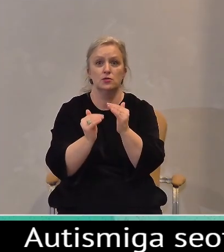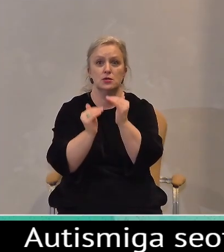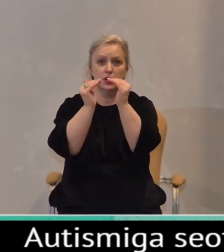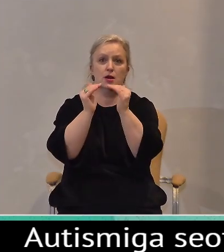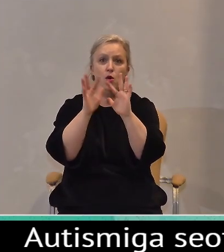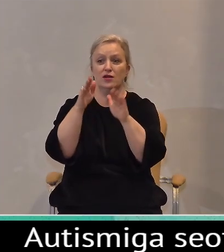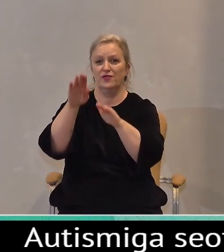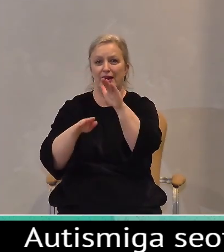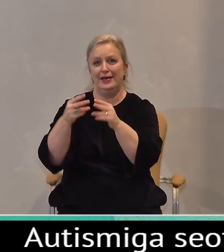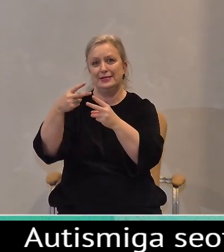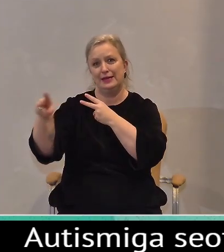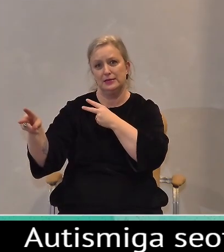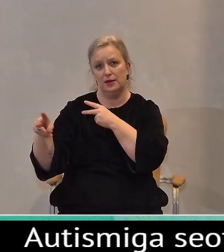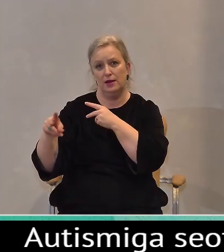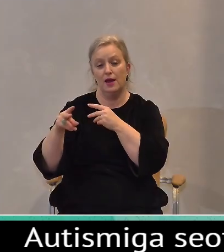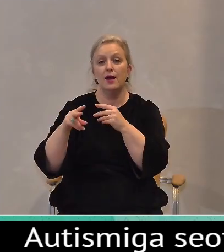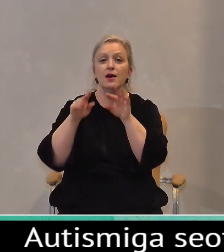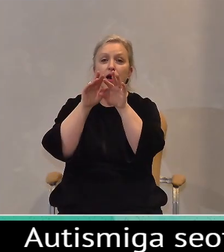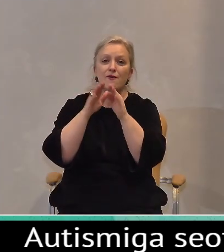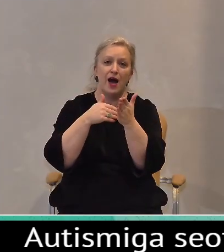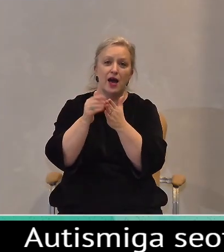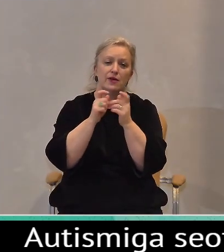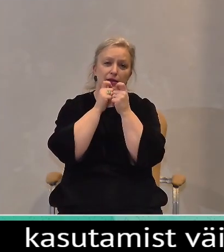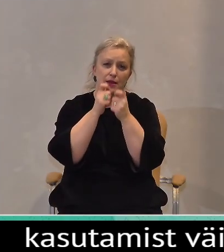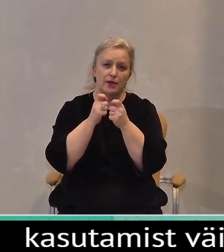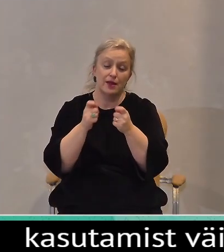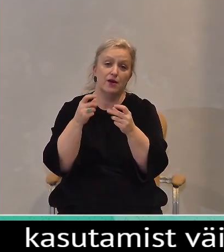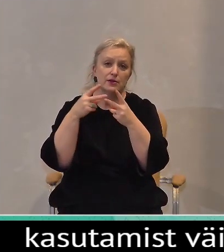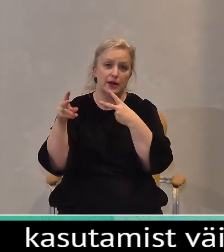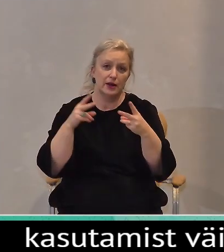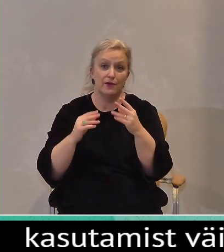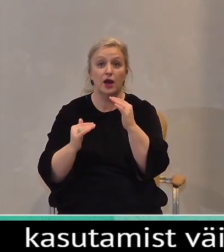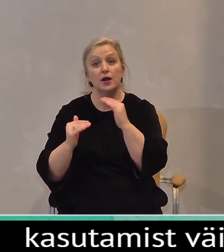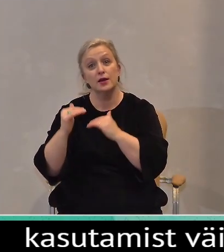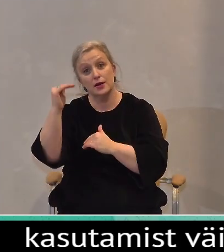is no single cell type where the expression would be higher than in others.